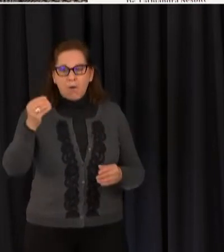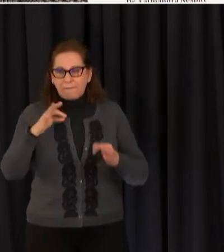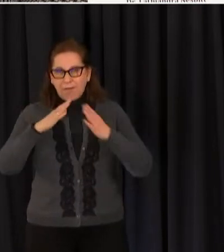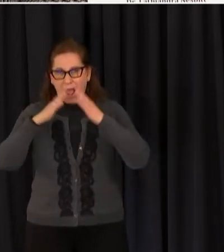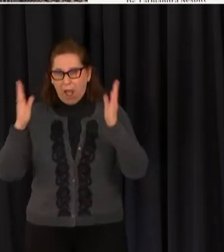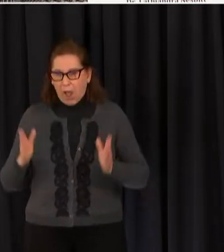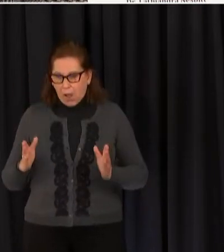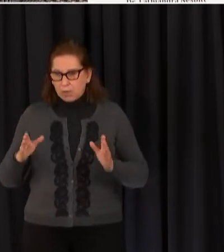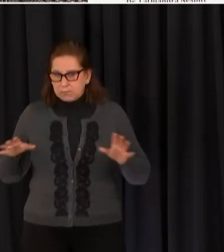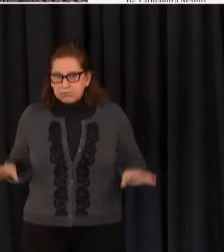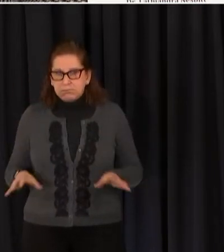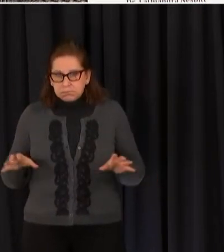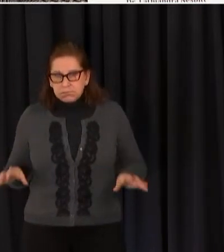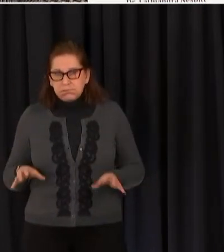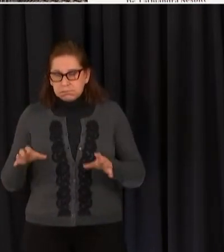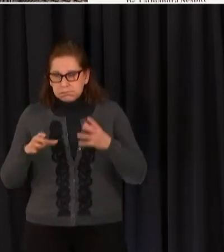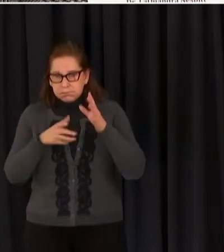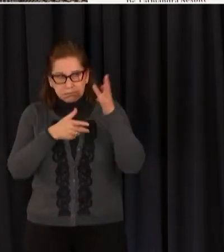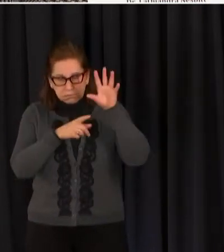person.